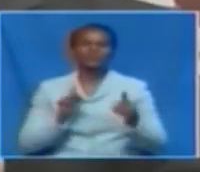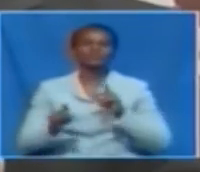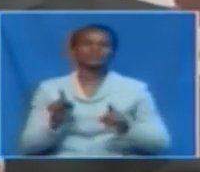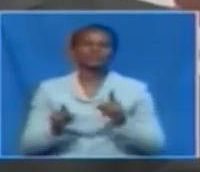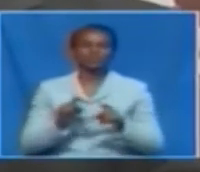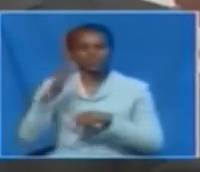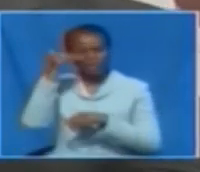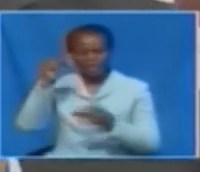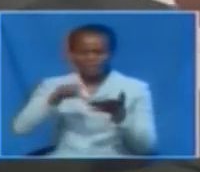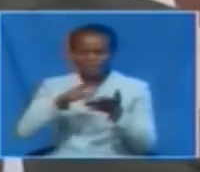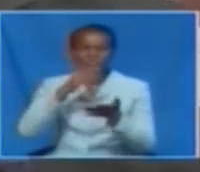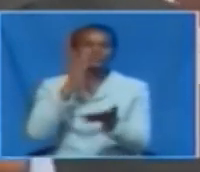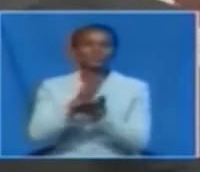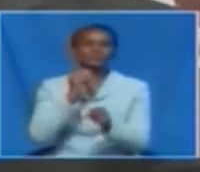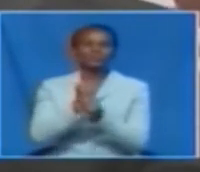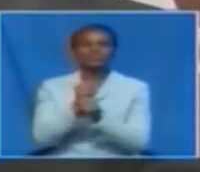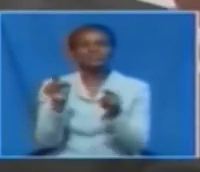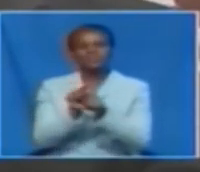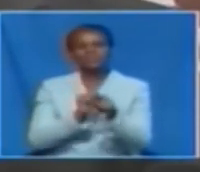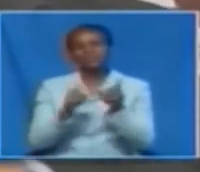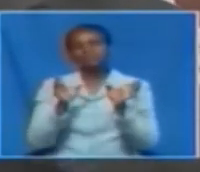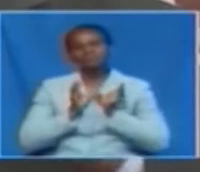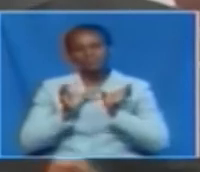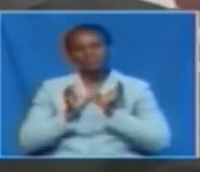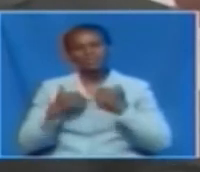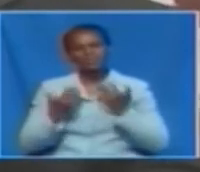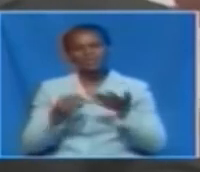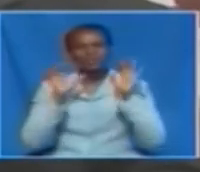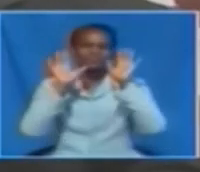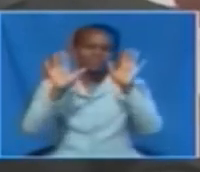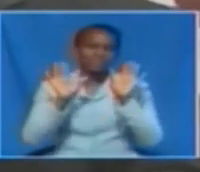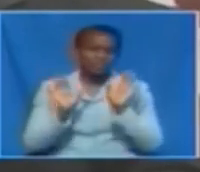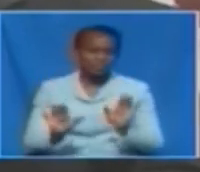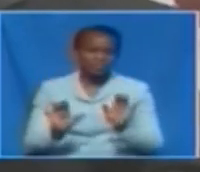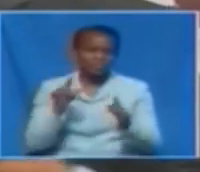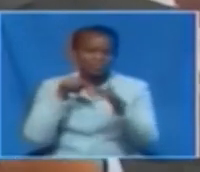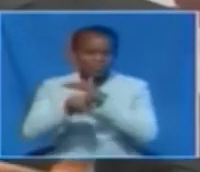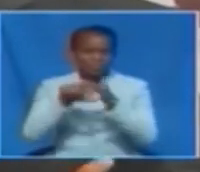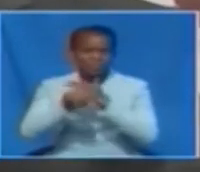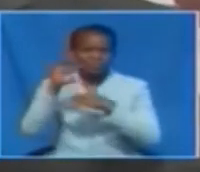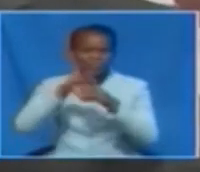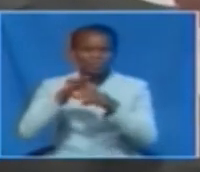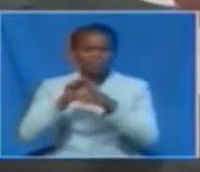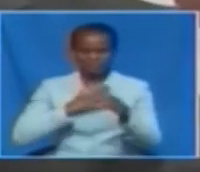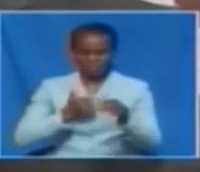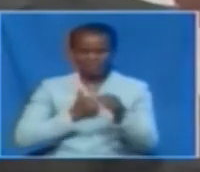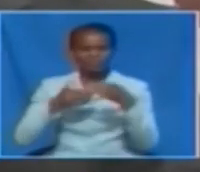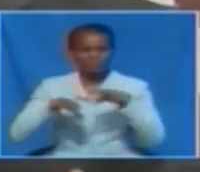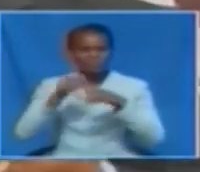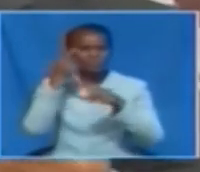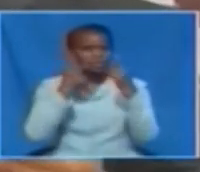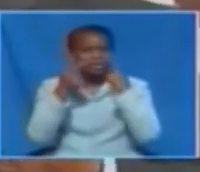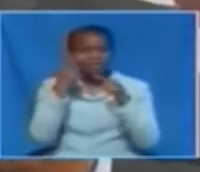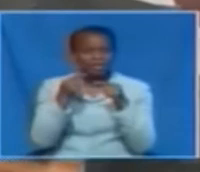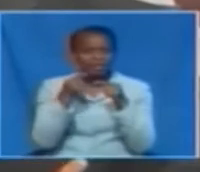got paralyzed. Even if there was no goalkeeper, it's a miracle we even got the votes we got. So am I going to continue to cry about that?